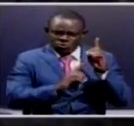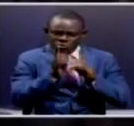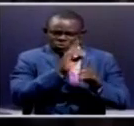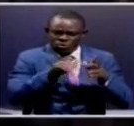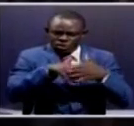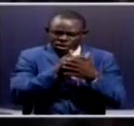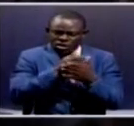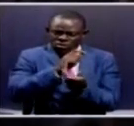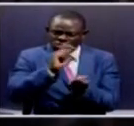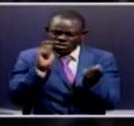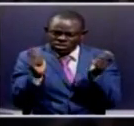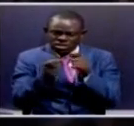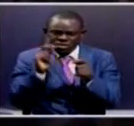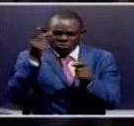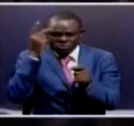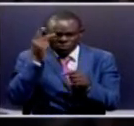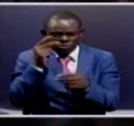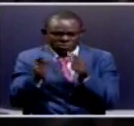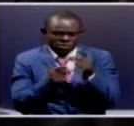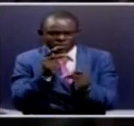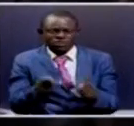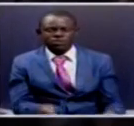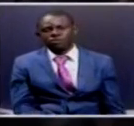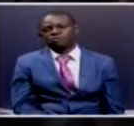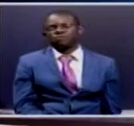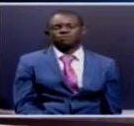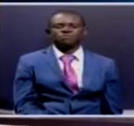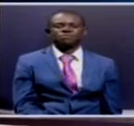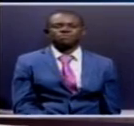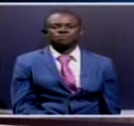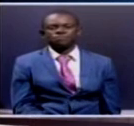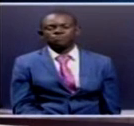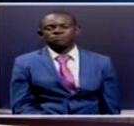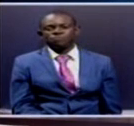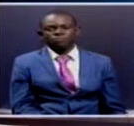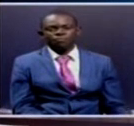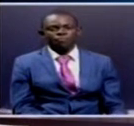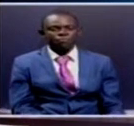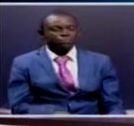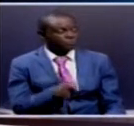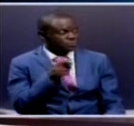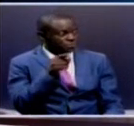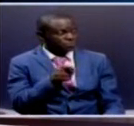I don't want to speculate. So you do not care whether this event is shunned?